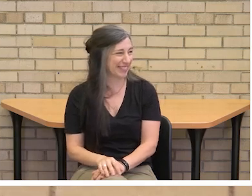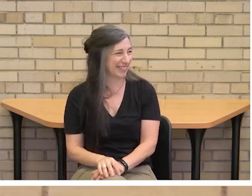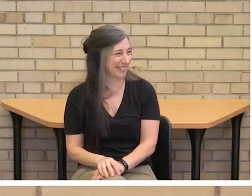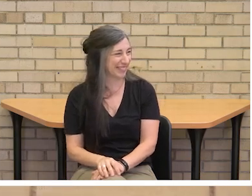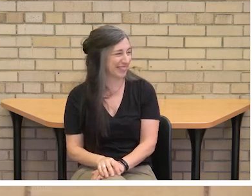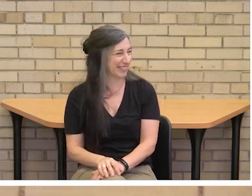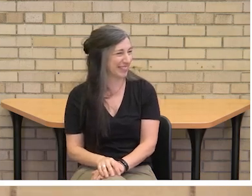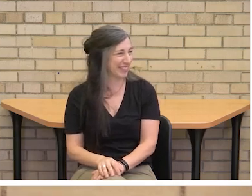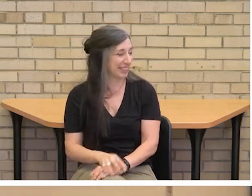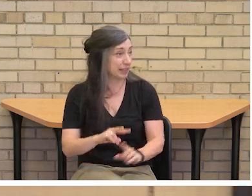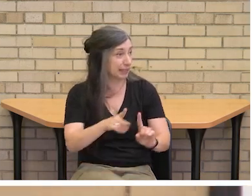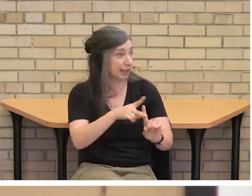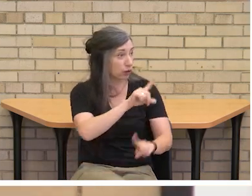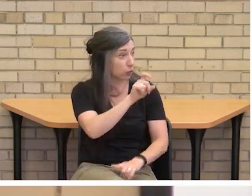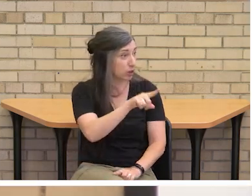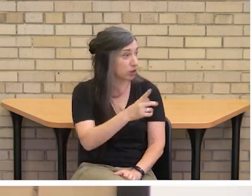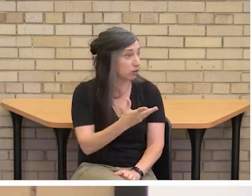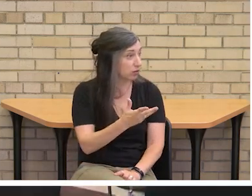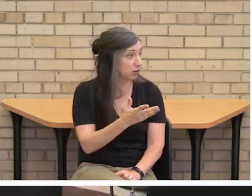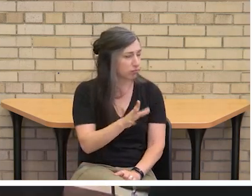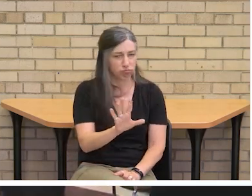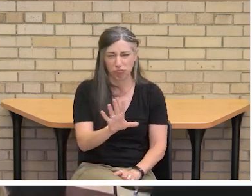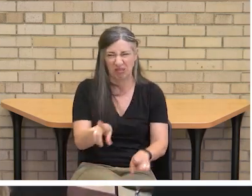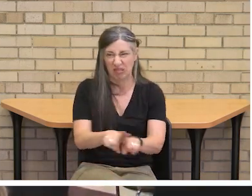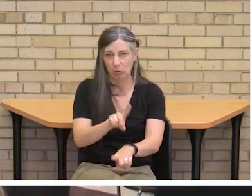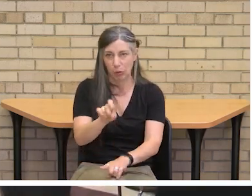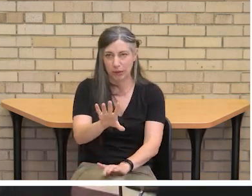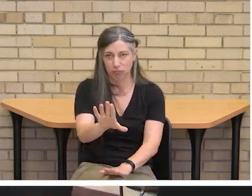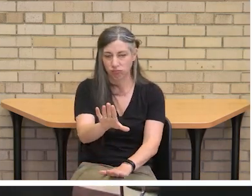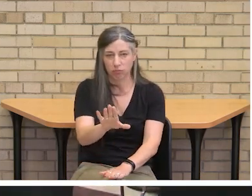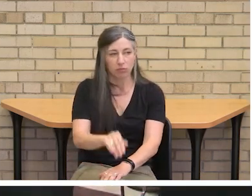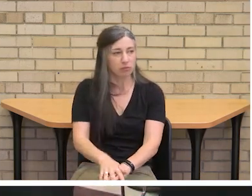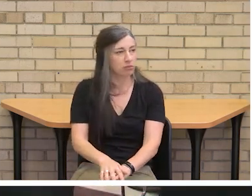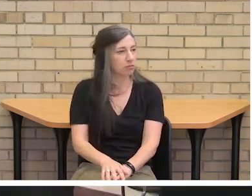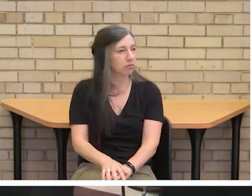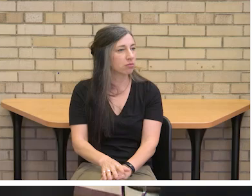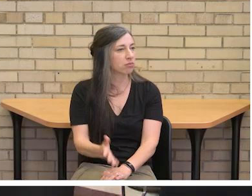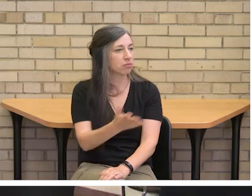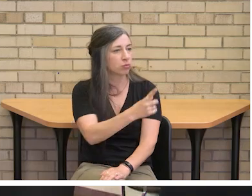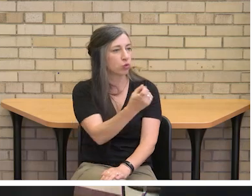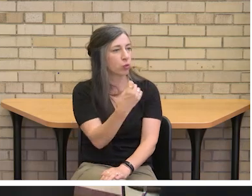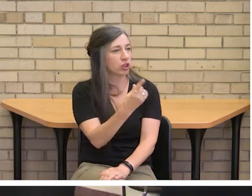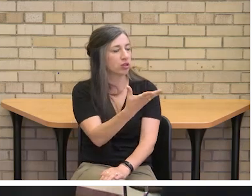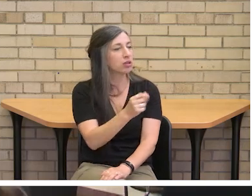And was there a second question? It was the same. Okay. Question here.